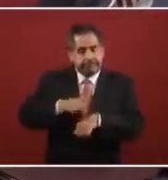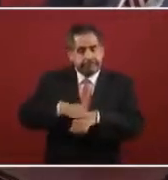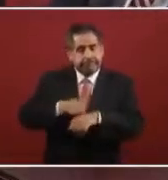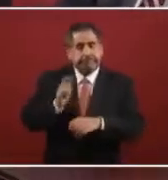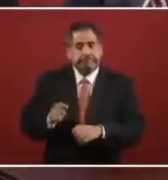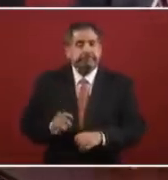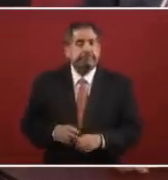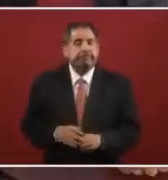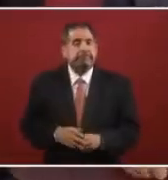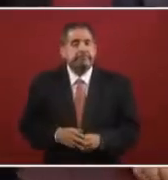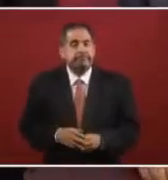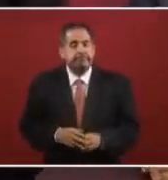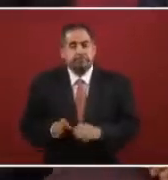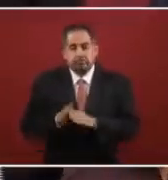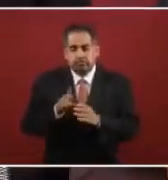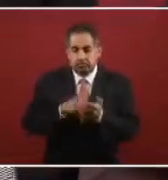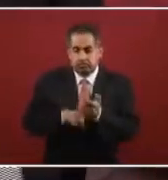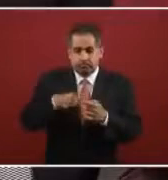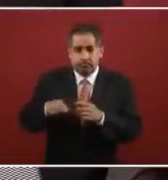start anew